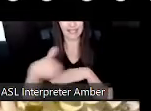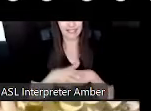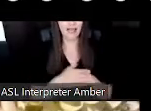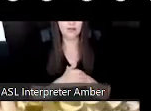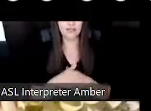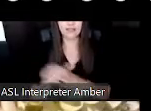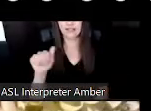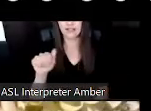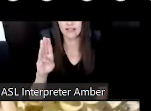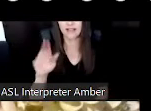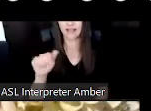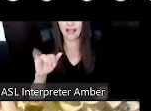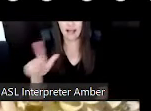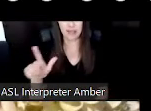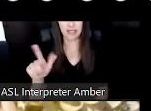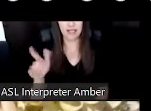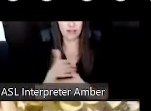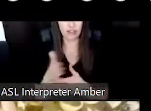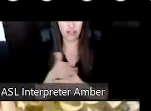Abigail shares in the Zoom.